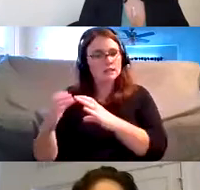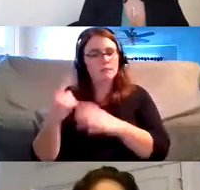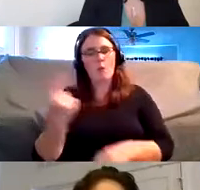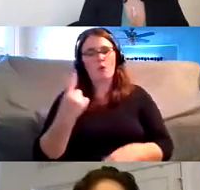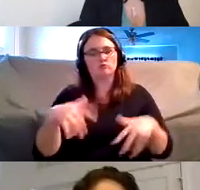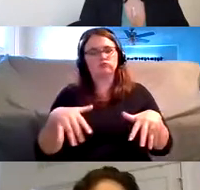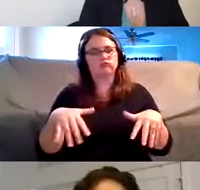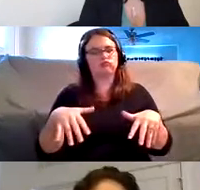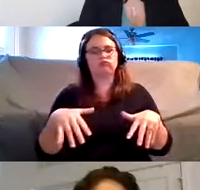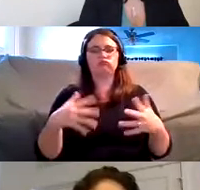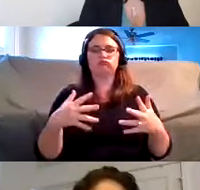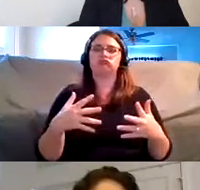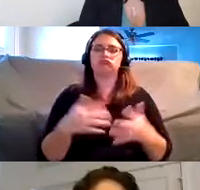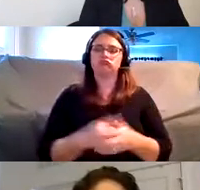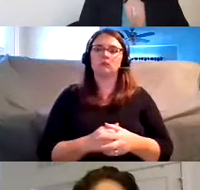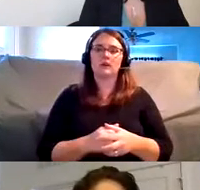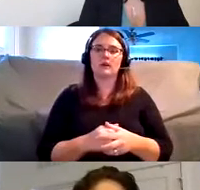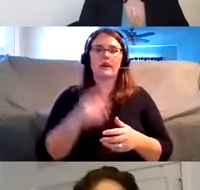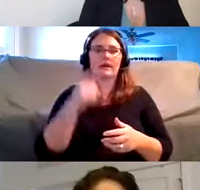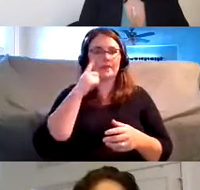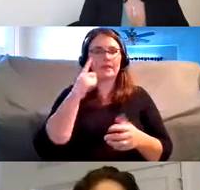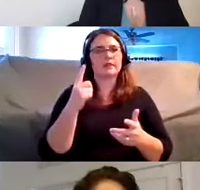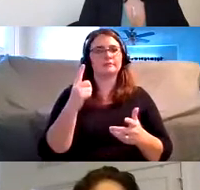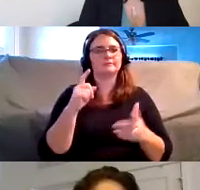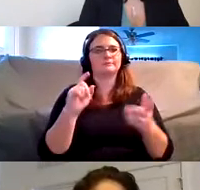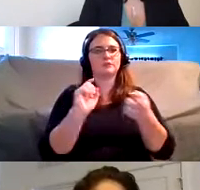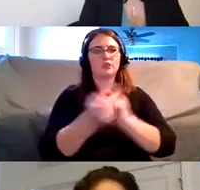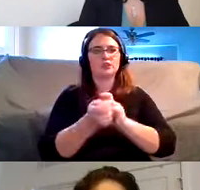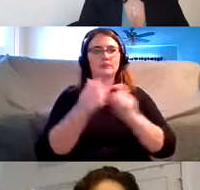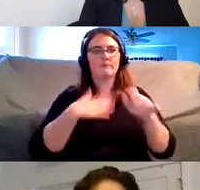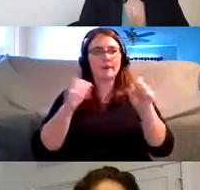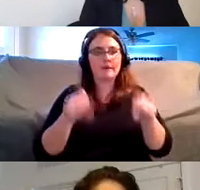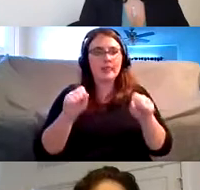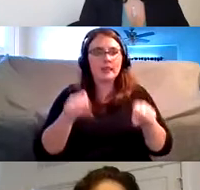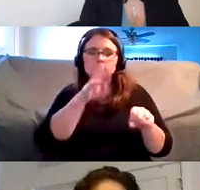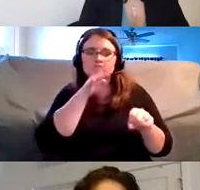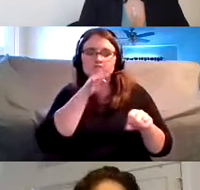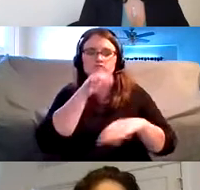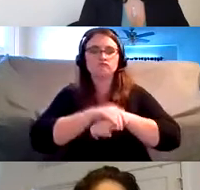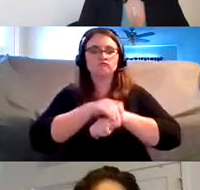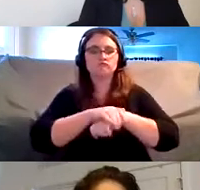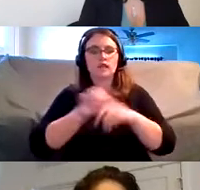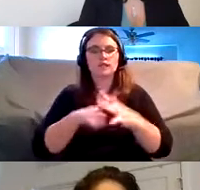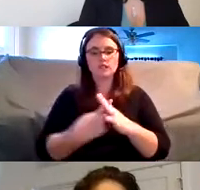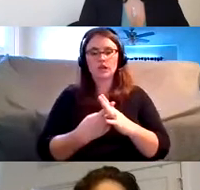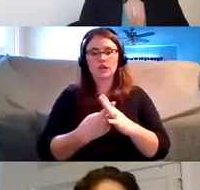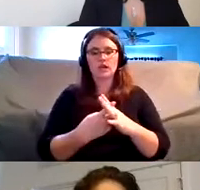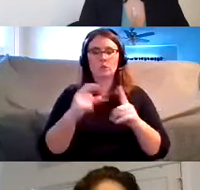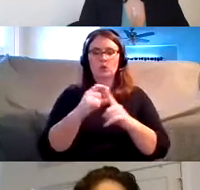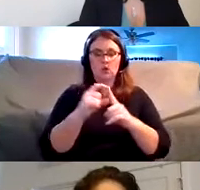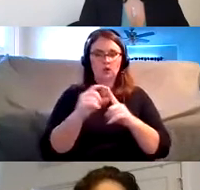small, big, and I think that does change, like even like my ability to speak English. I started like messing words around and